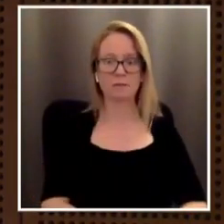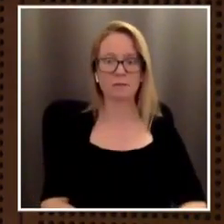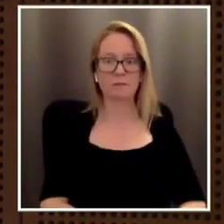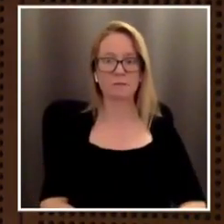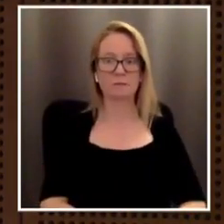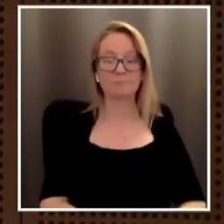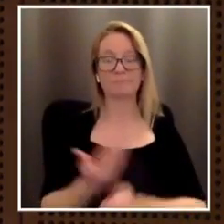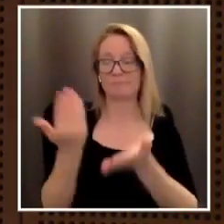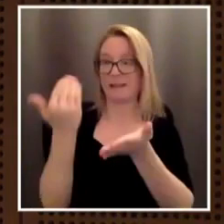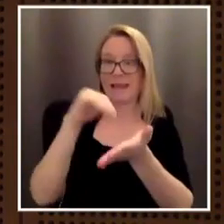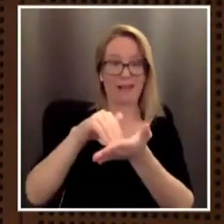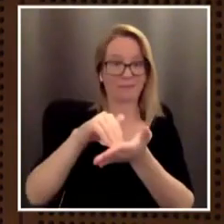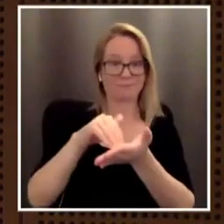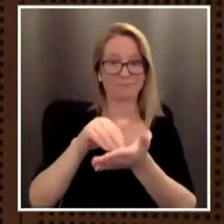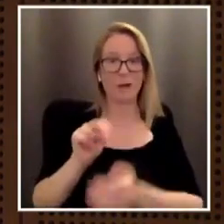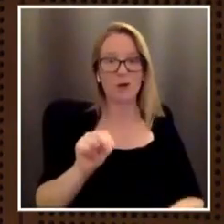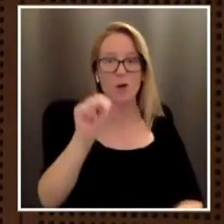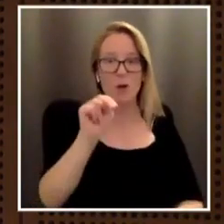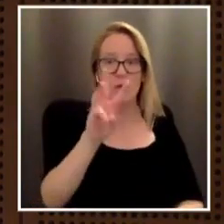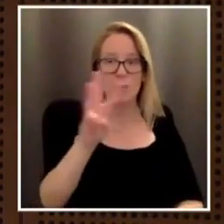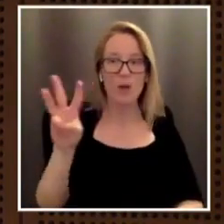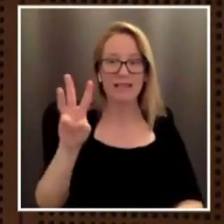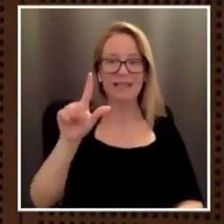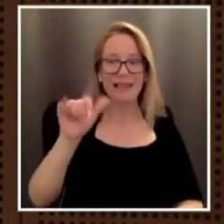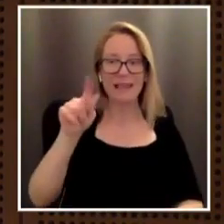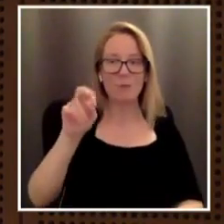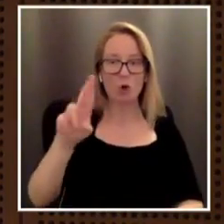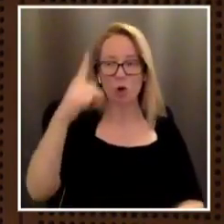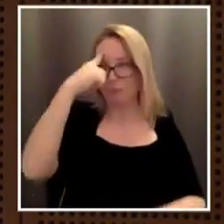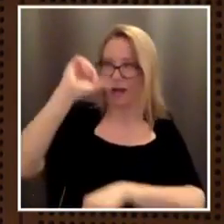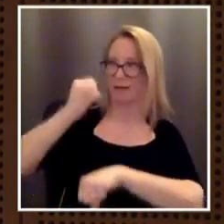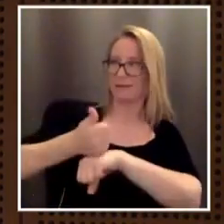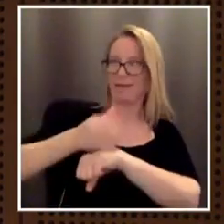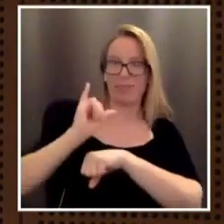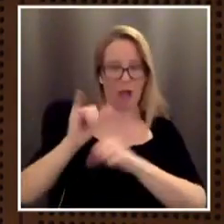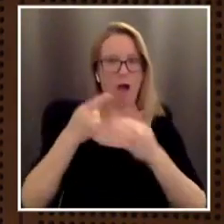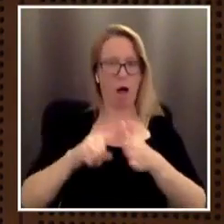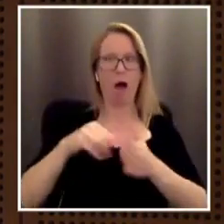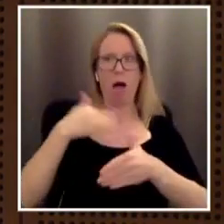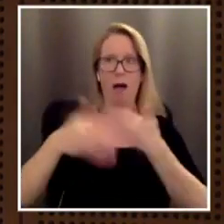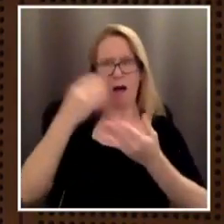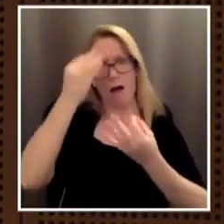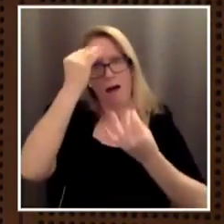Because again, that Northwest liberal mentality kicked in.